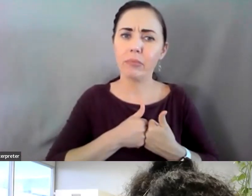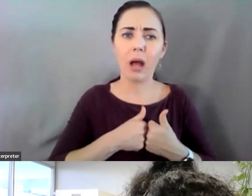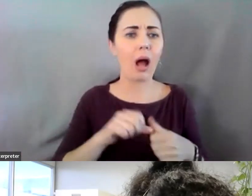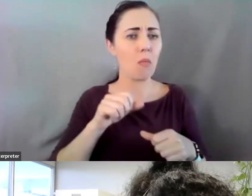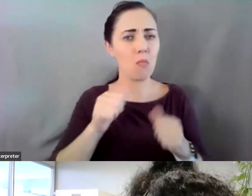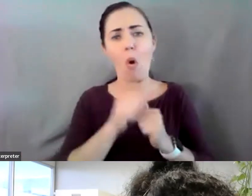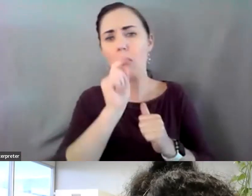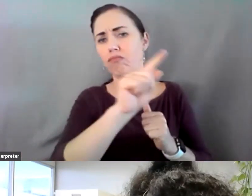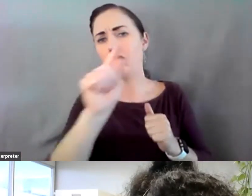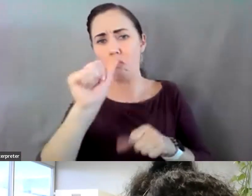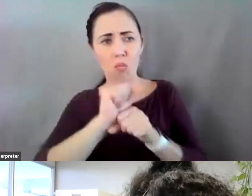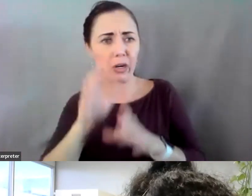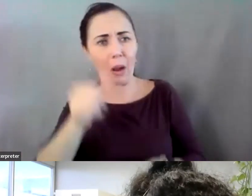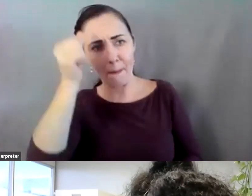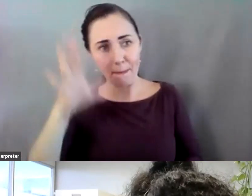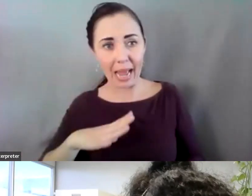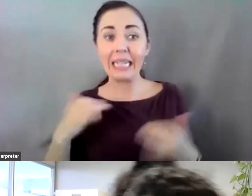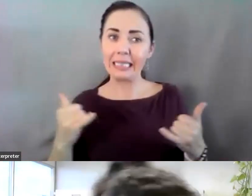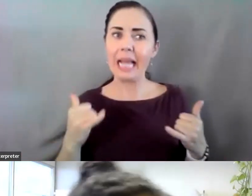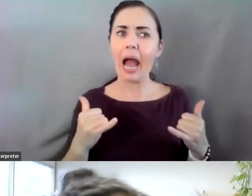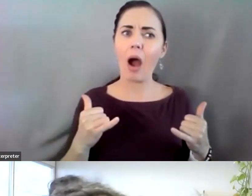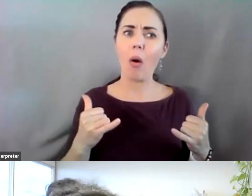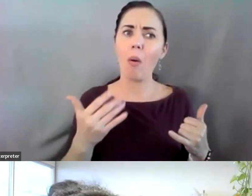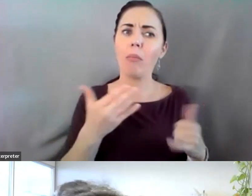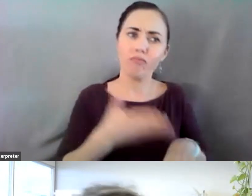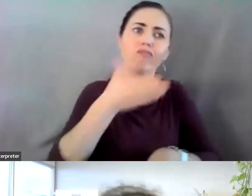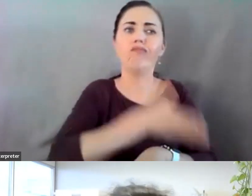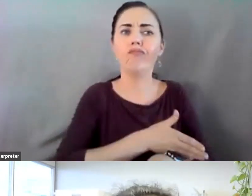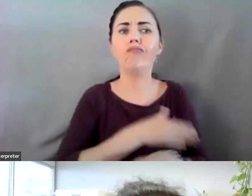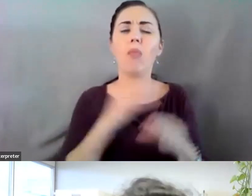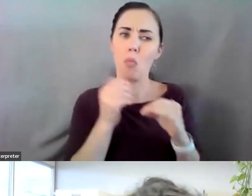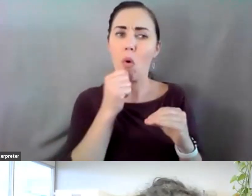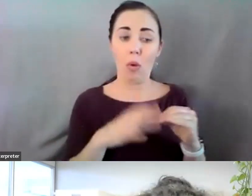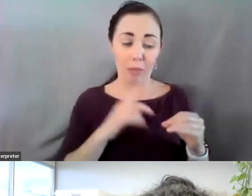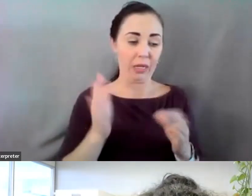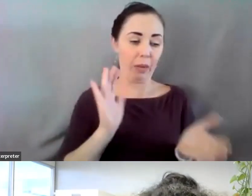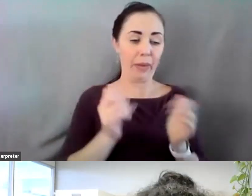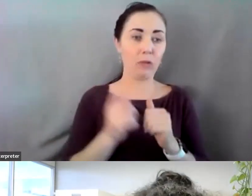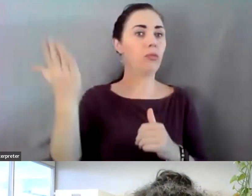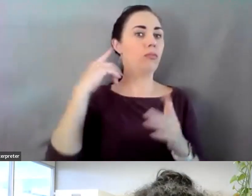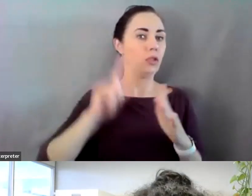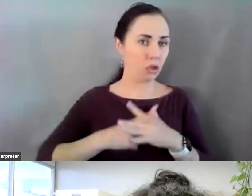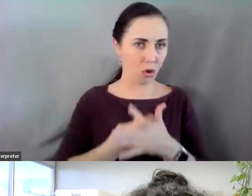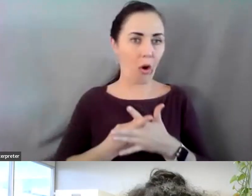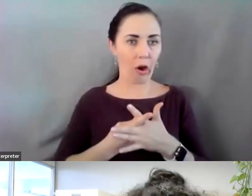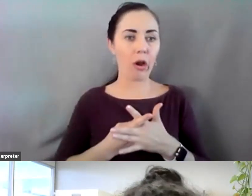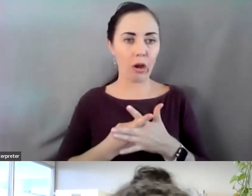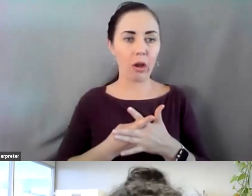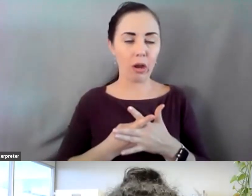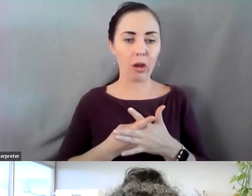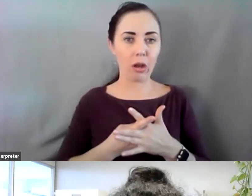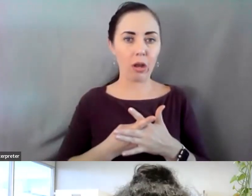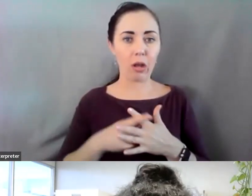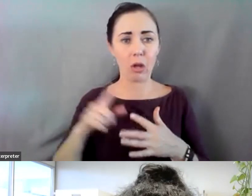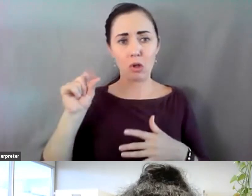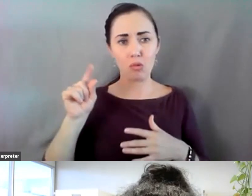mostly men, less so now, very much less so now than it used to be when I first got started. And that was 20